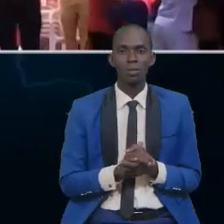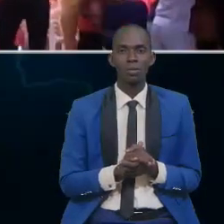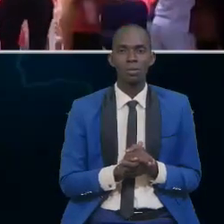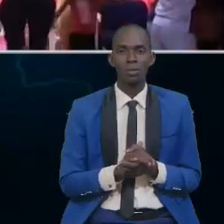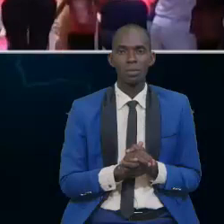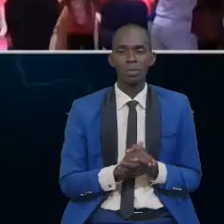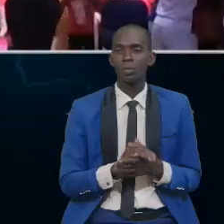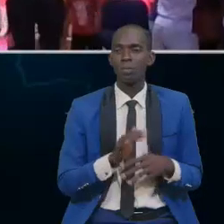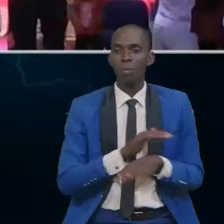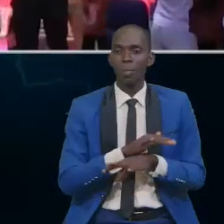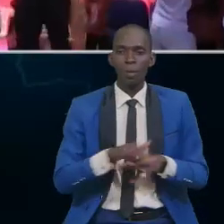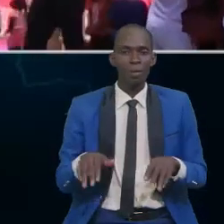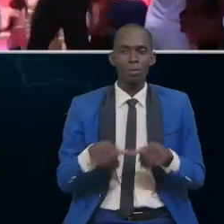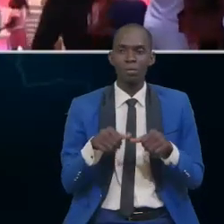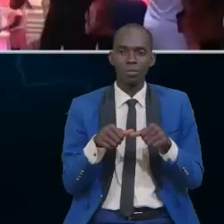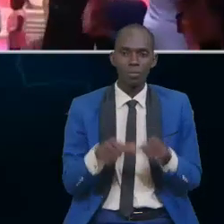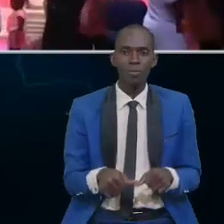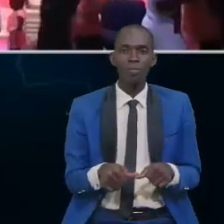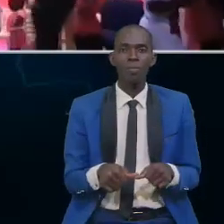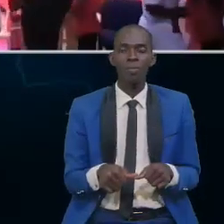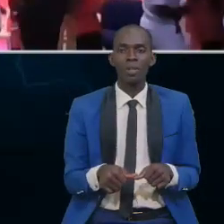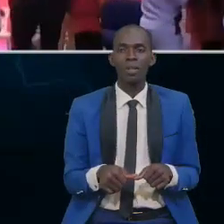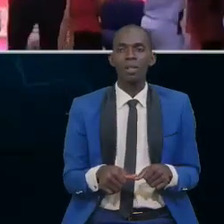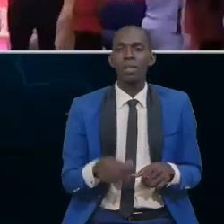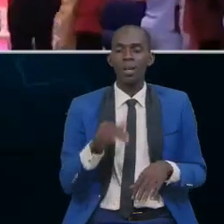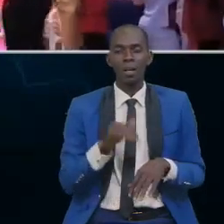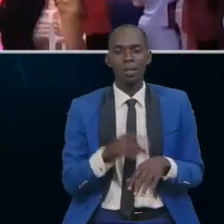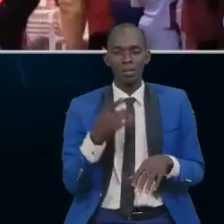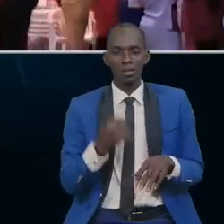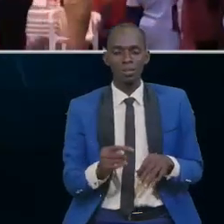see and The Superficial surface